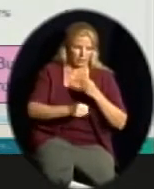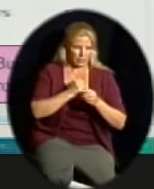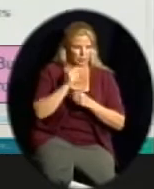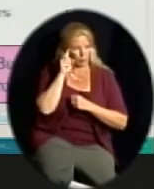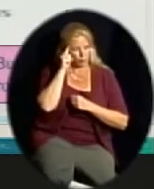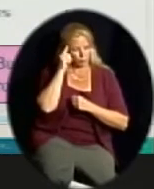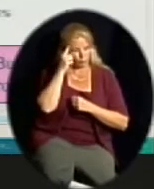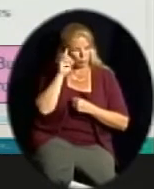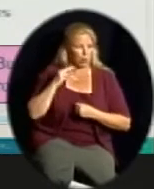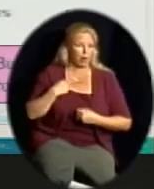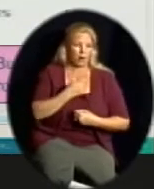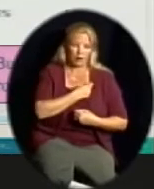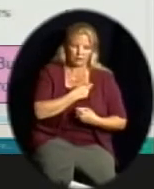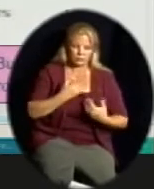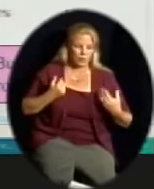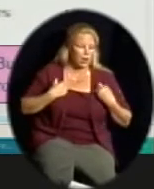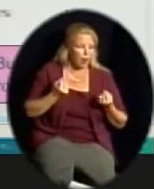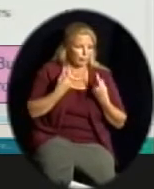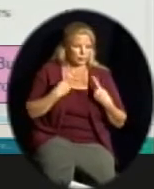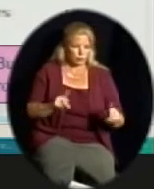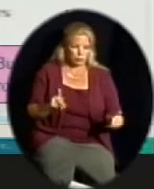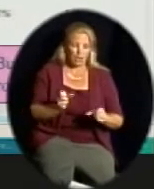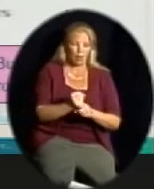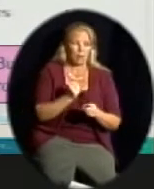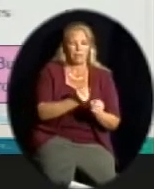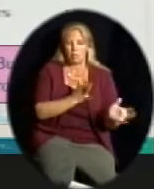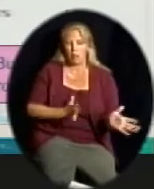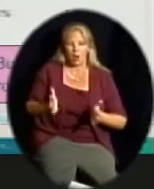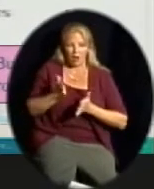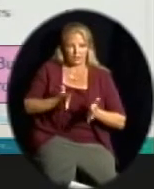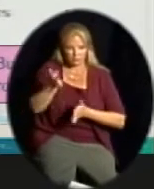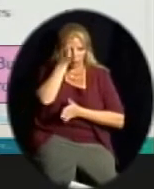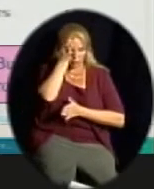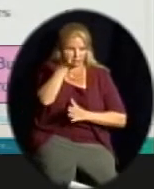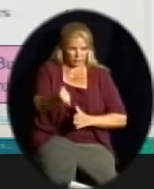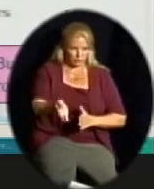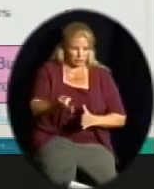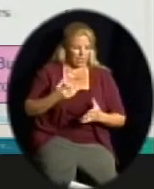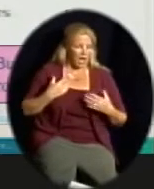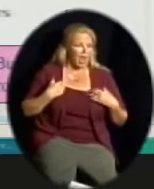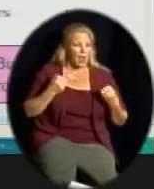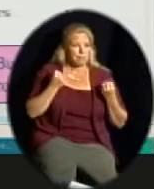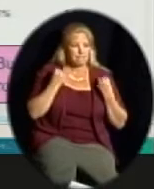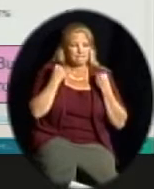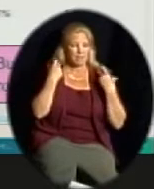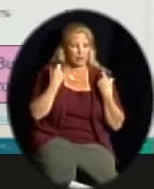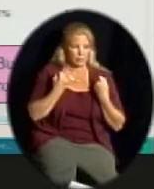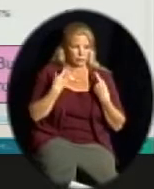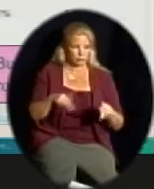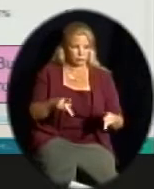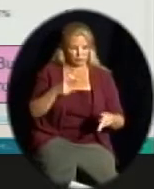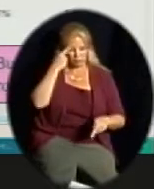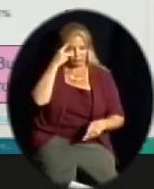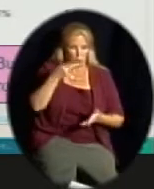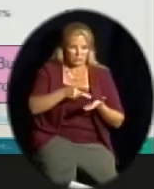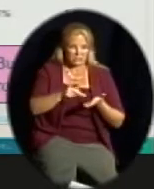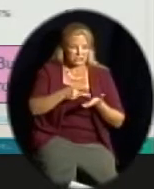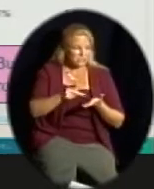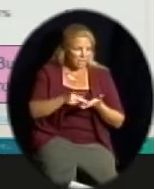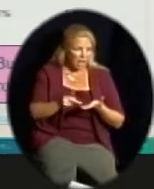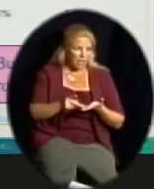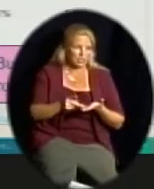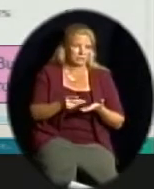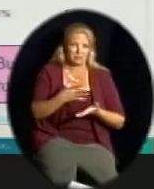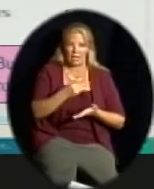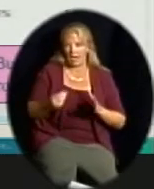have opportunities to make plans for the future, a year in which we've had opportunities for salaries and for other ongoing